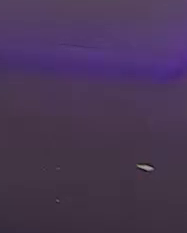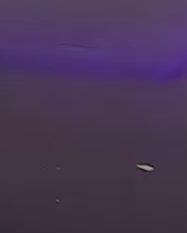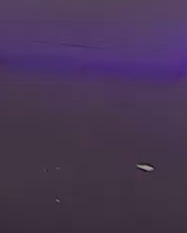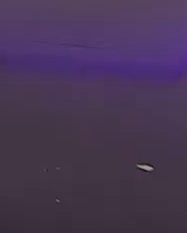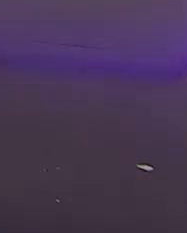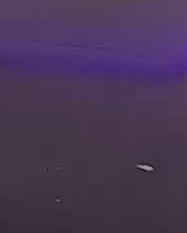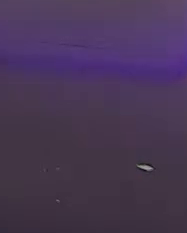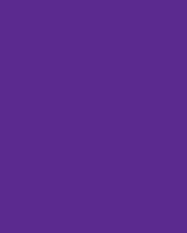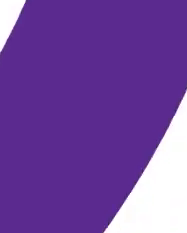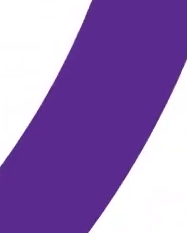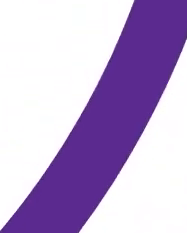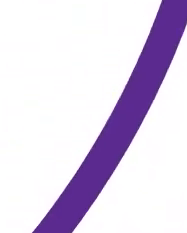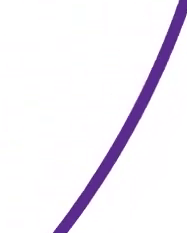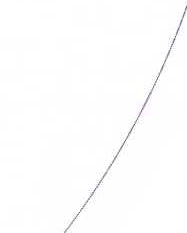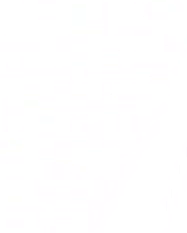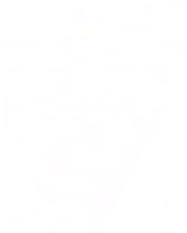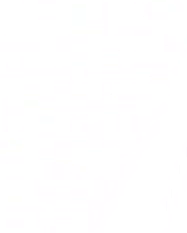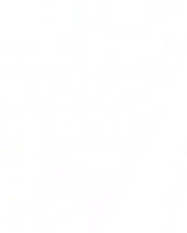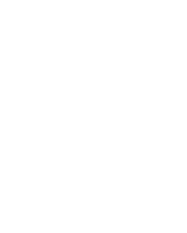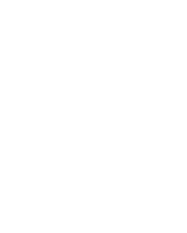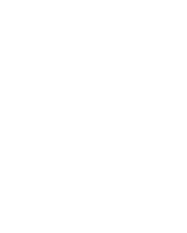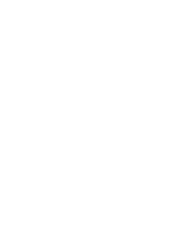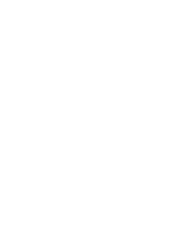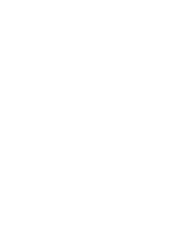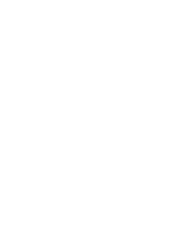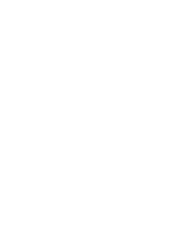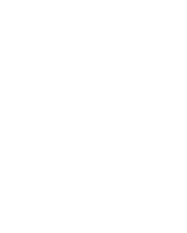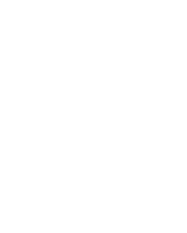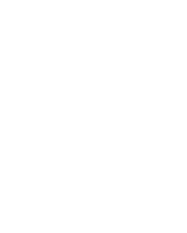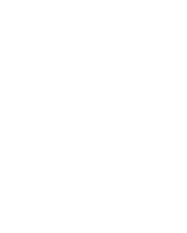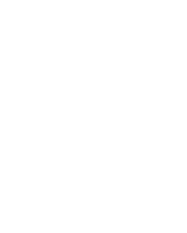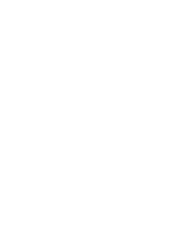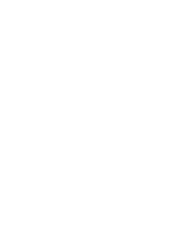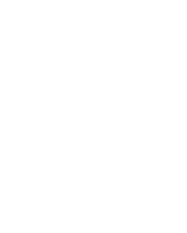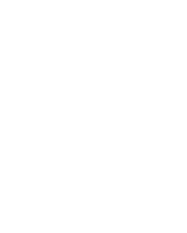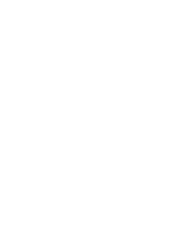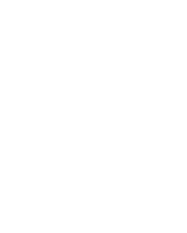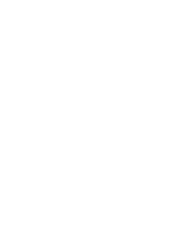KPM.